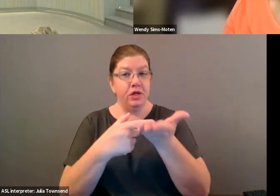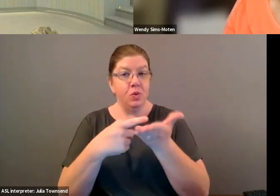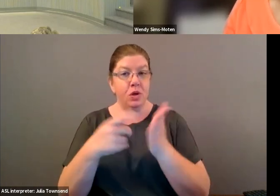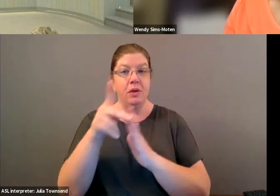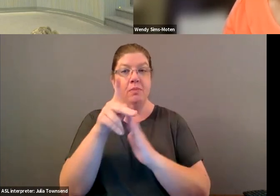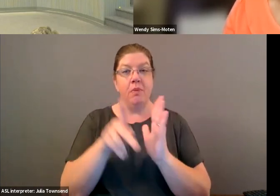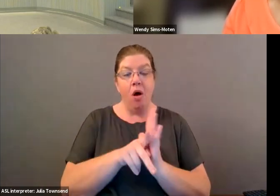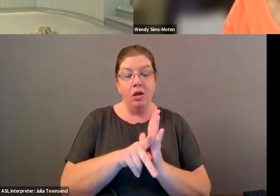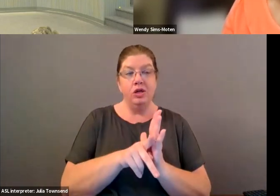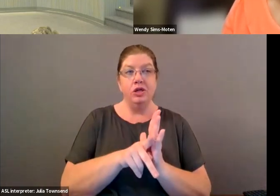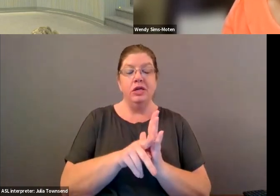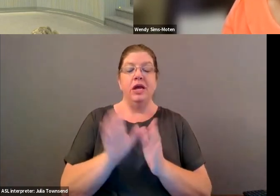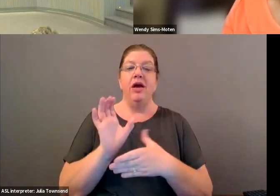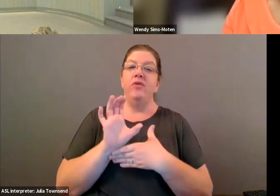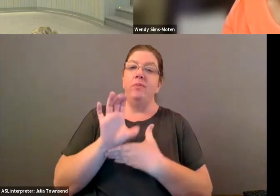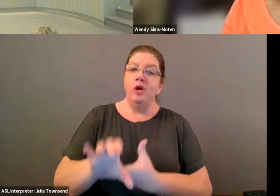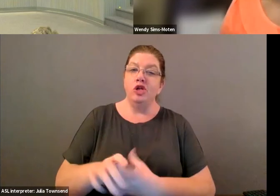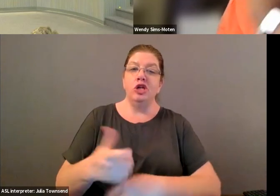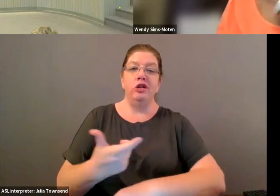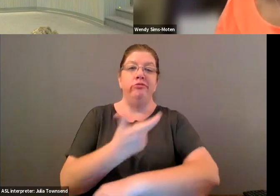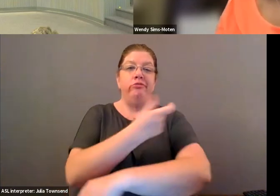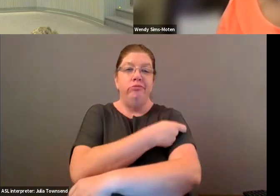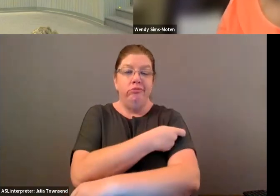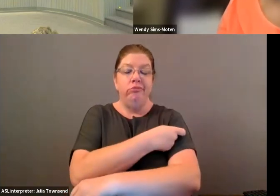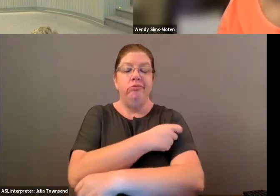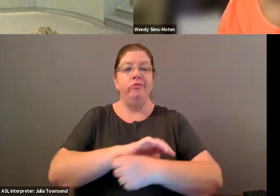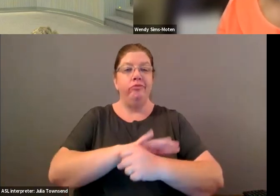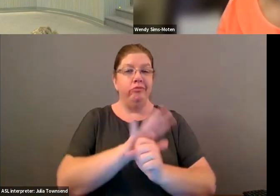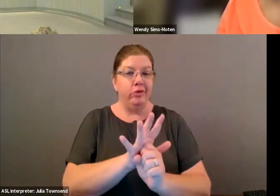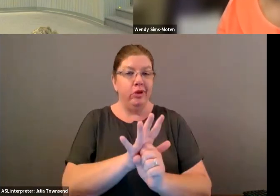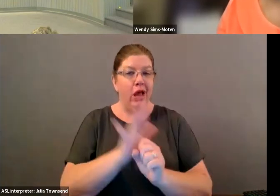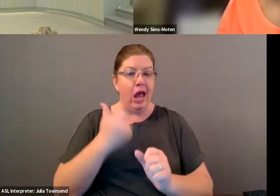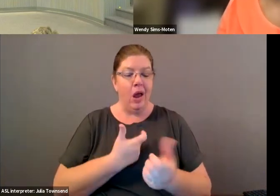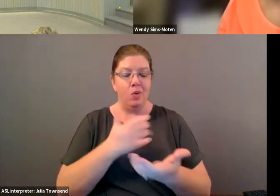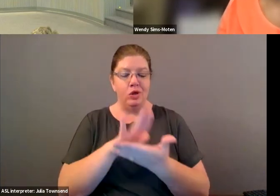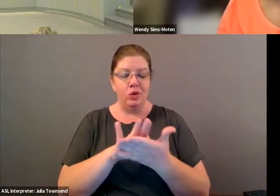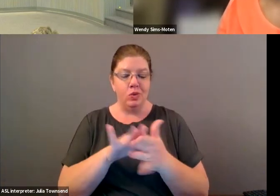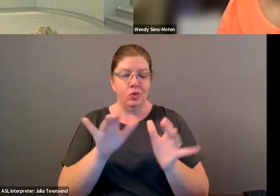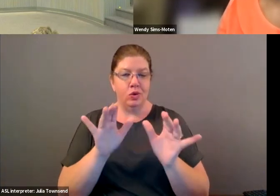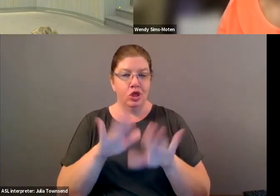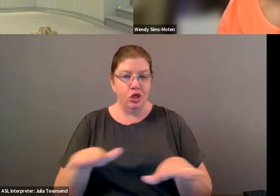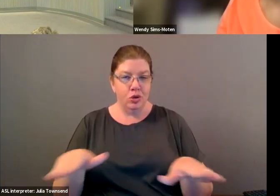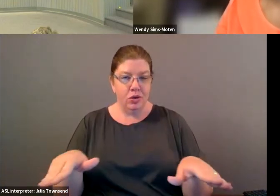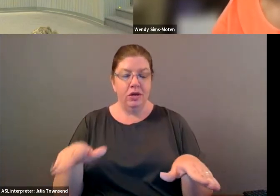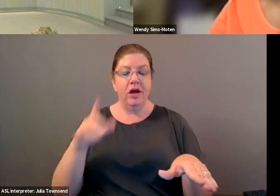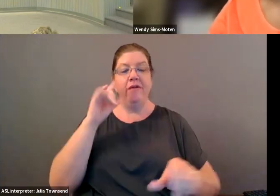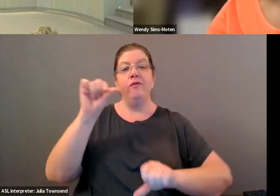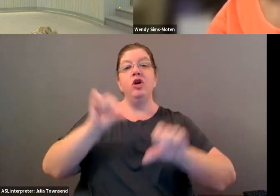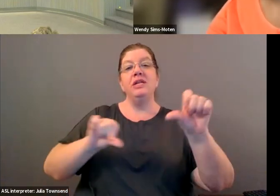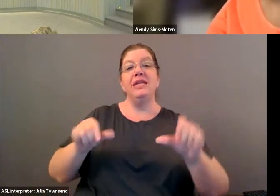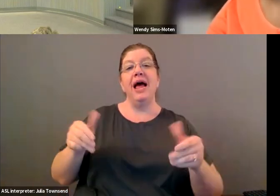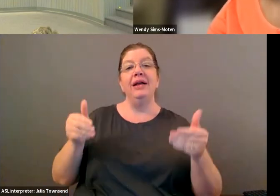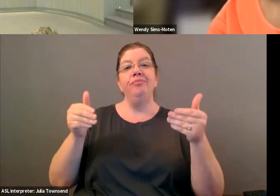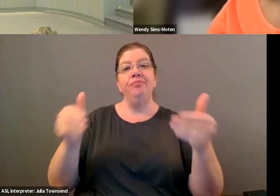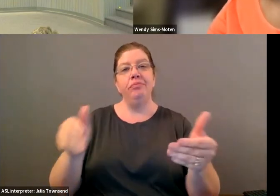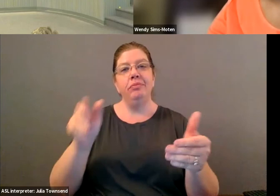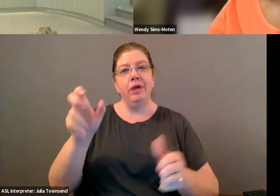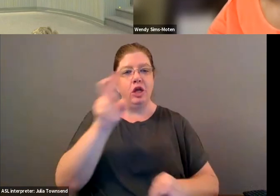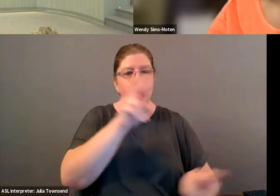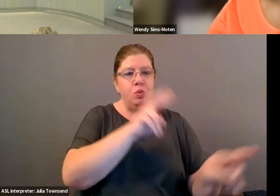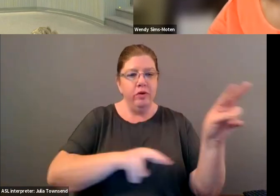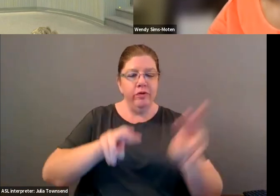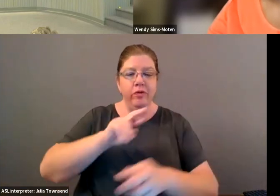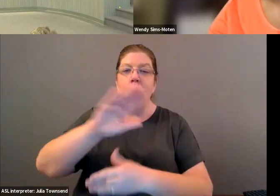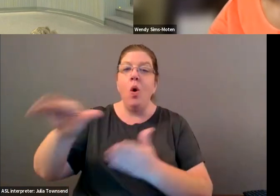of pushing the COVID-19 shots on our school children. For science to advance, it needs to review all the